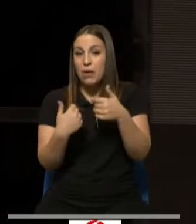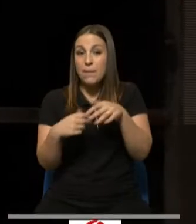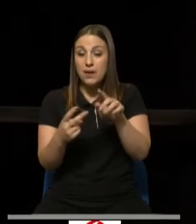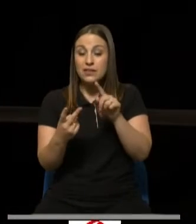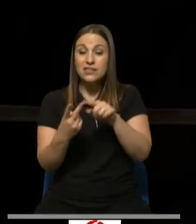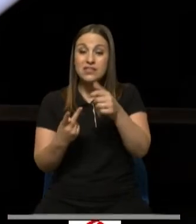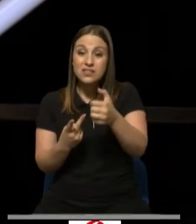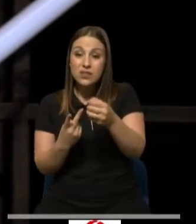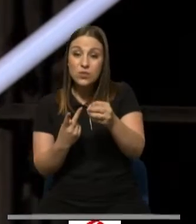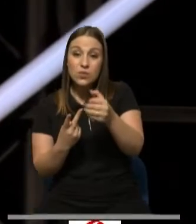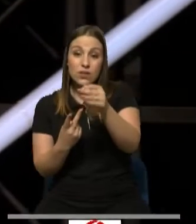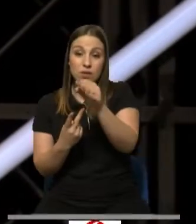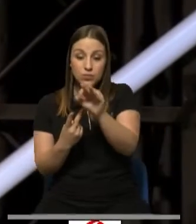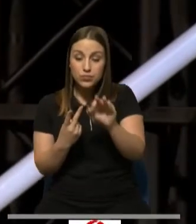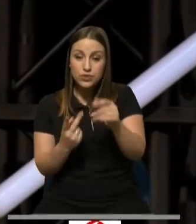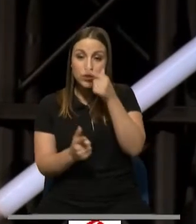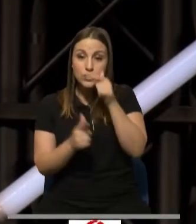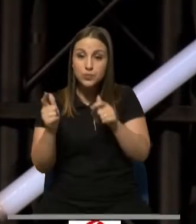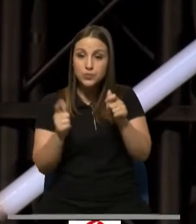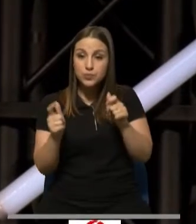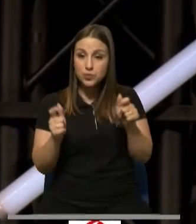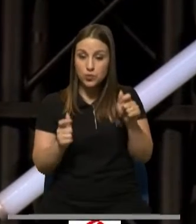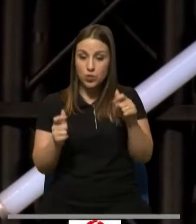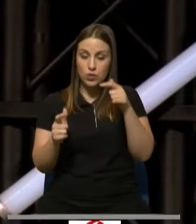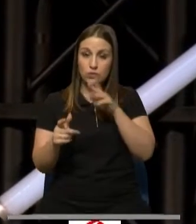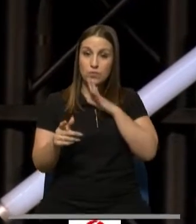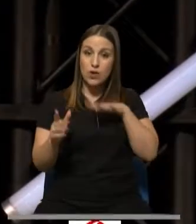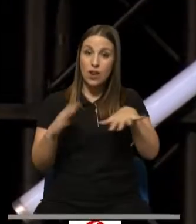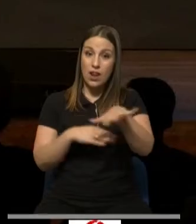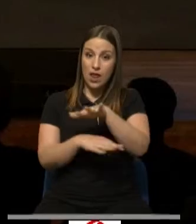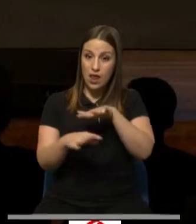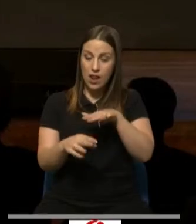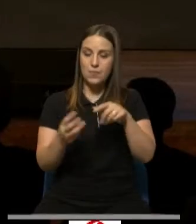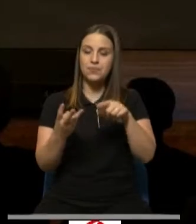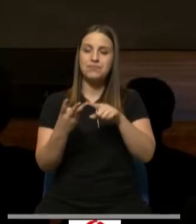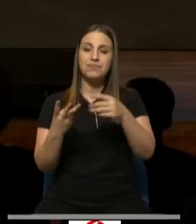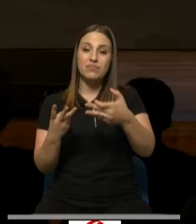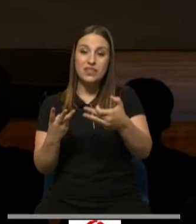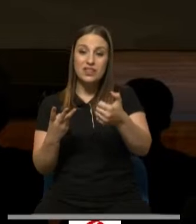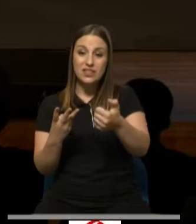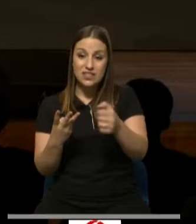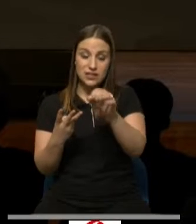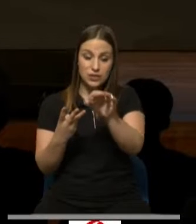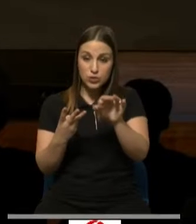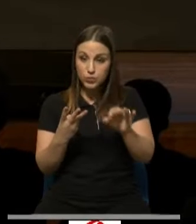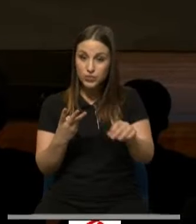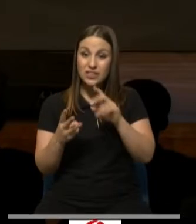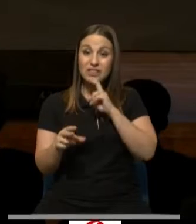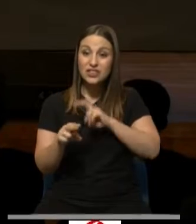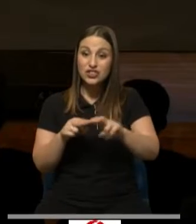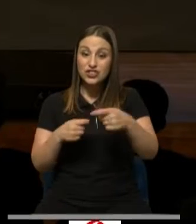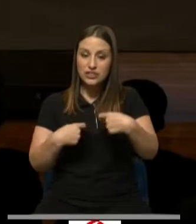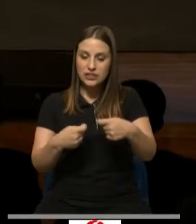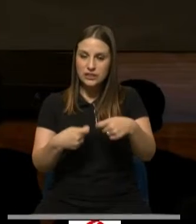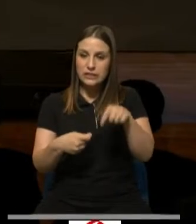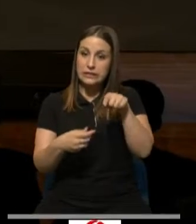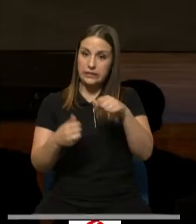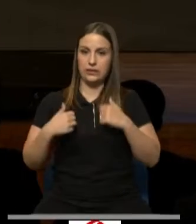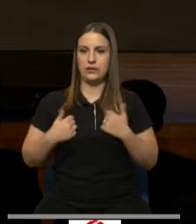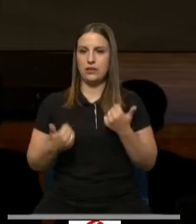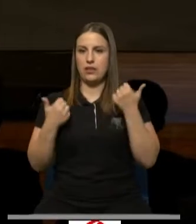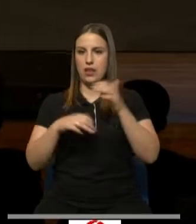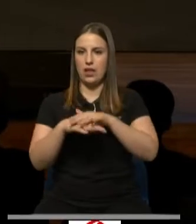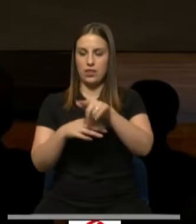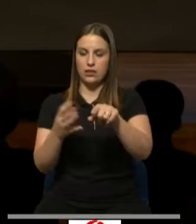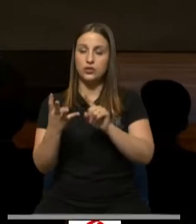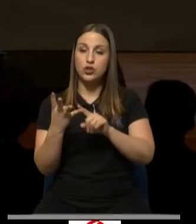very little indeed, but they're 50% of the population of our planet. And 71% of the energy consumption